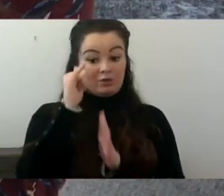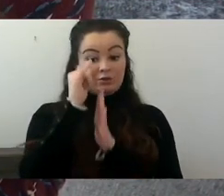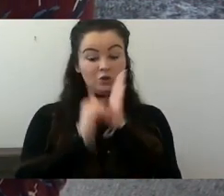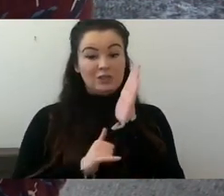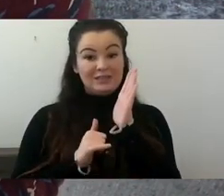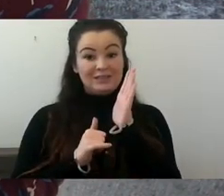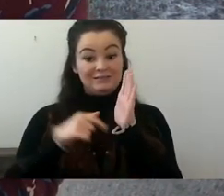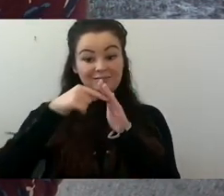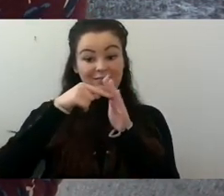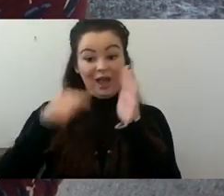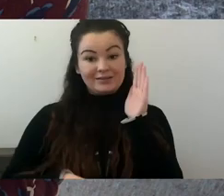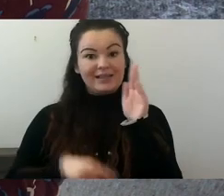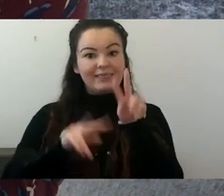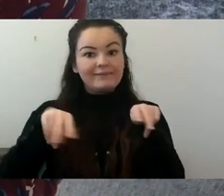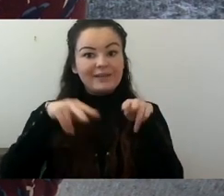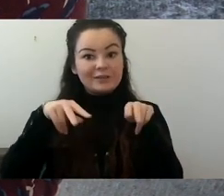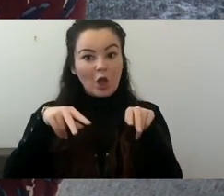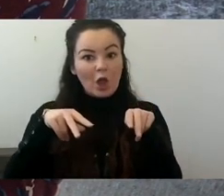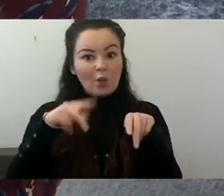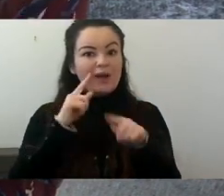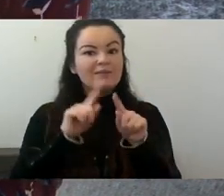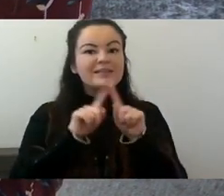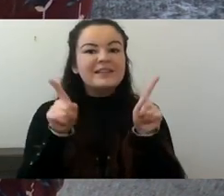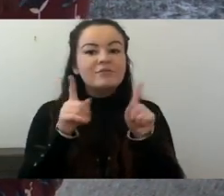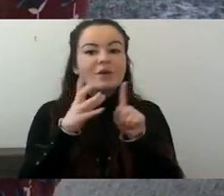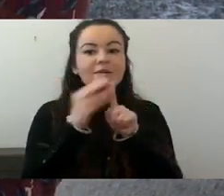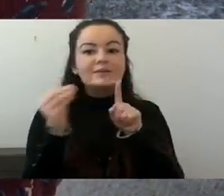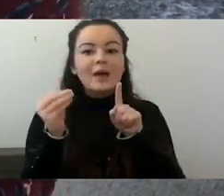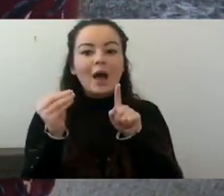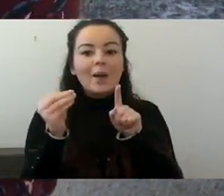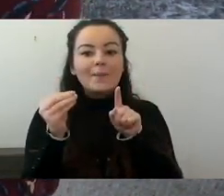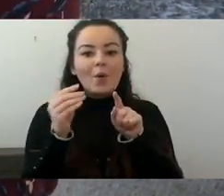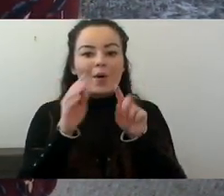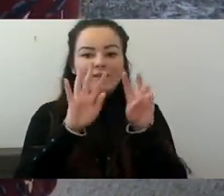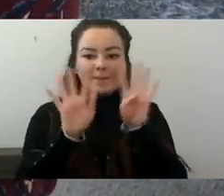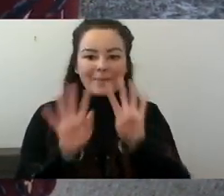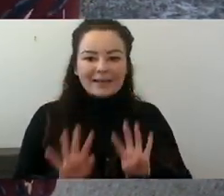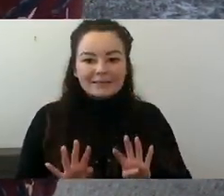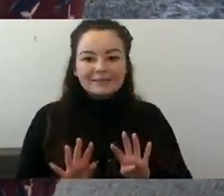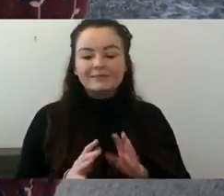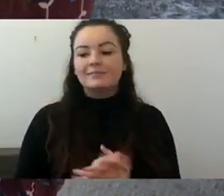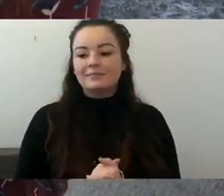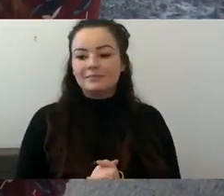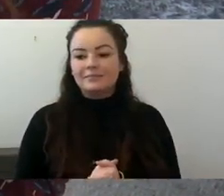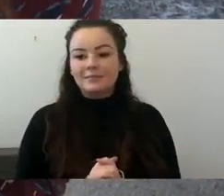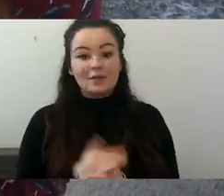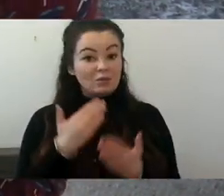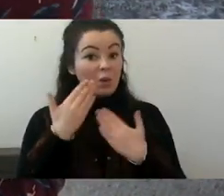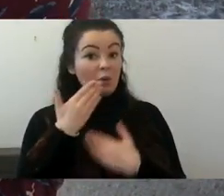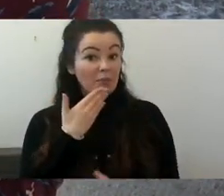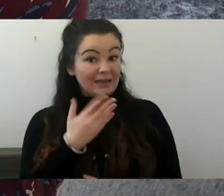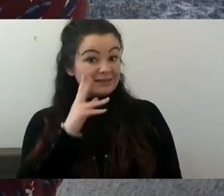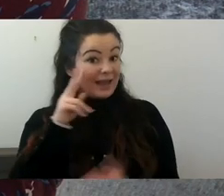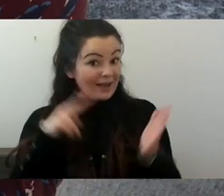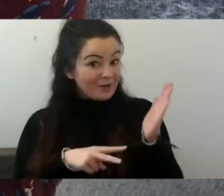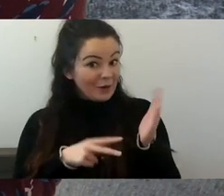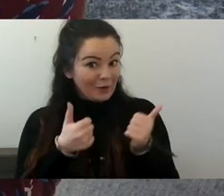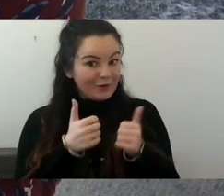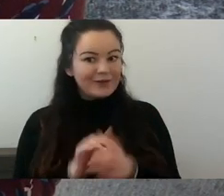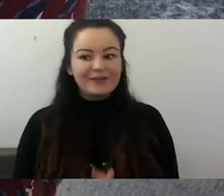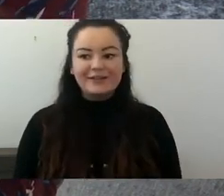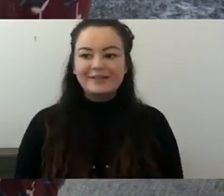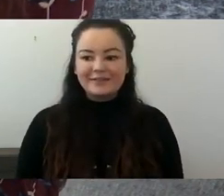sheets underneath, a sheet with some examples of different patterns in to give you some ideas before you start. So please have a